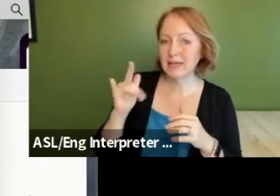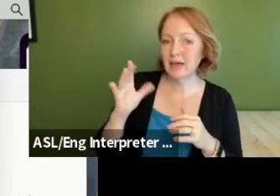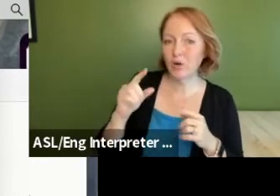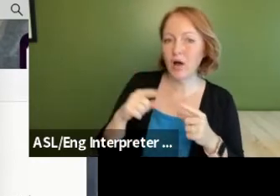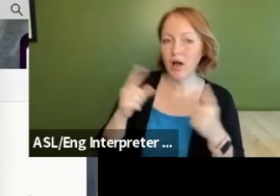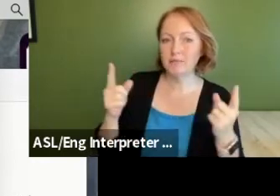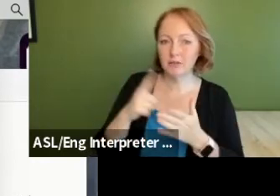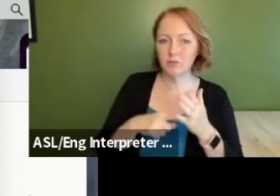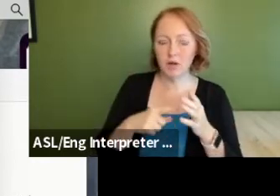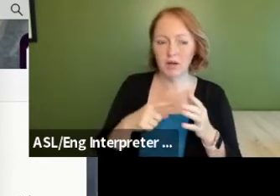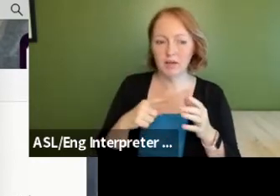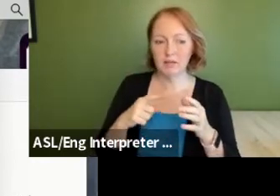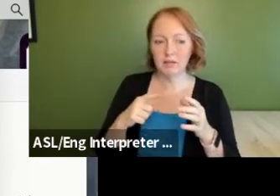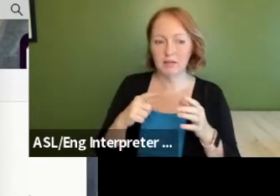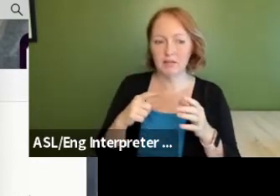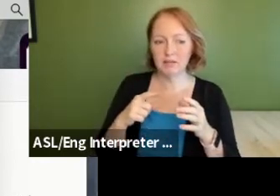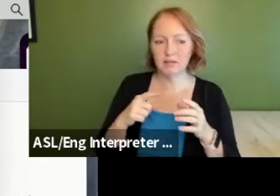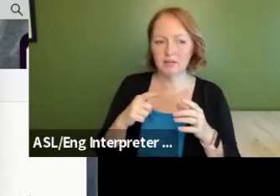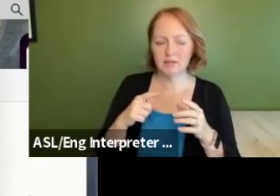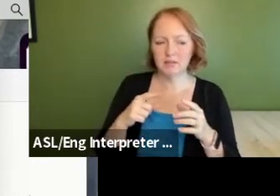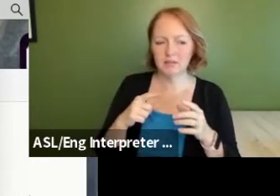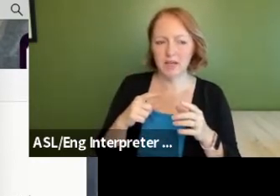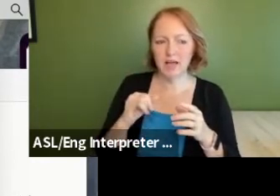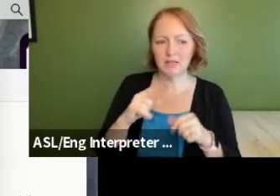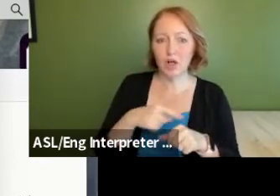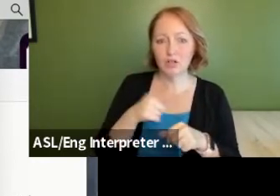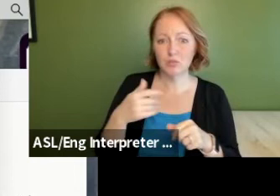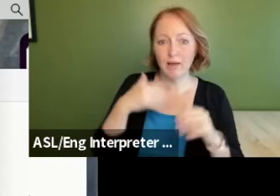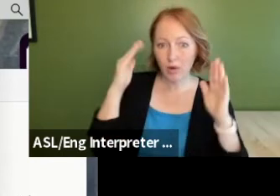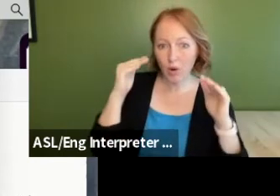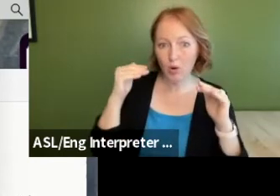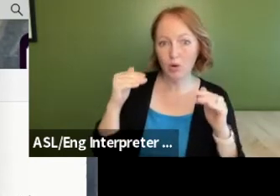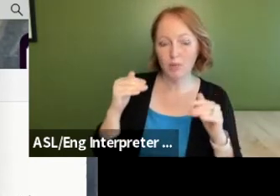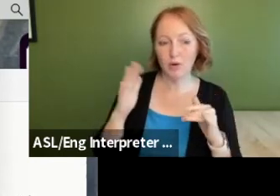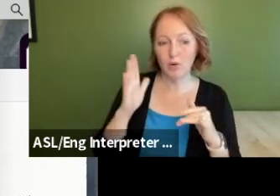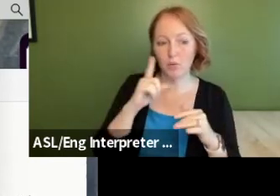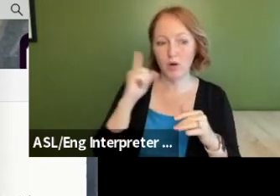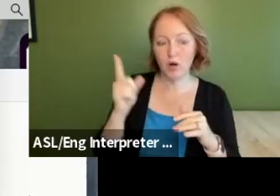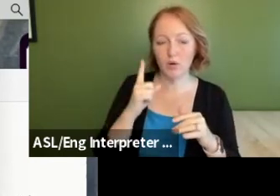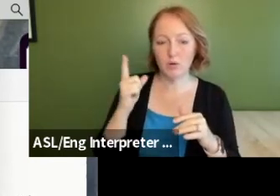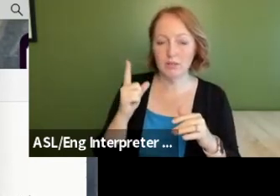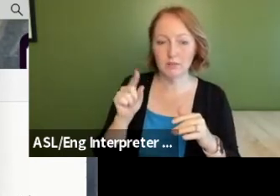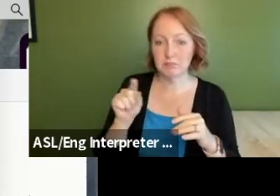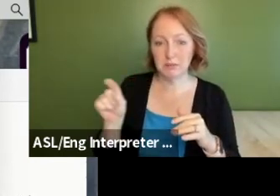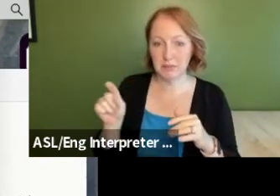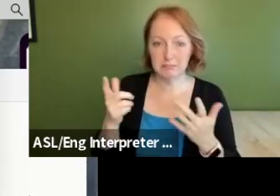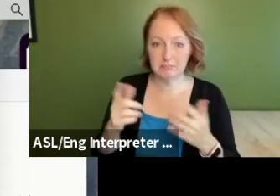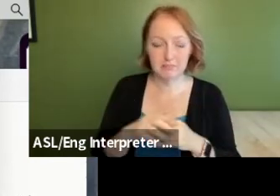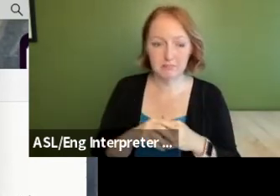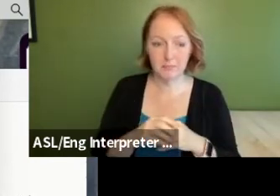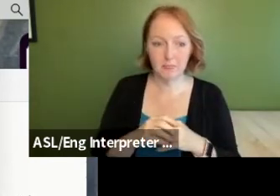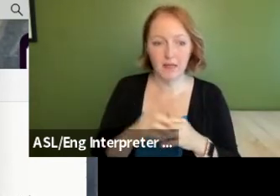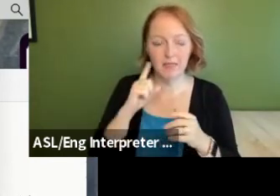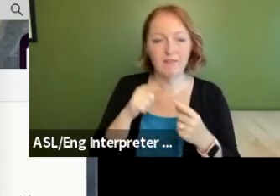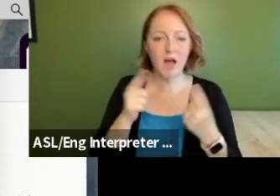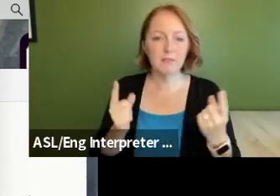what silence is, and that as long as you have hope, you will always be heard. So he's kind of saying that's the opposite. So what does it